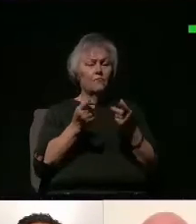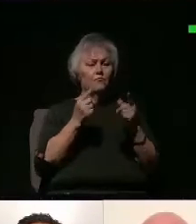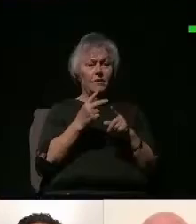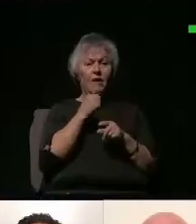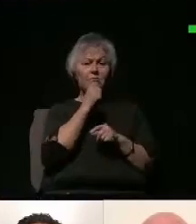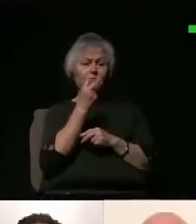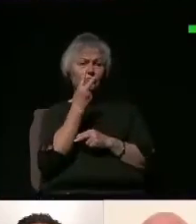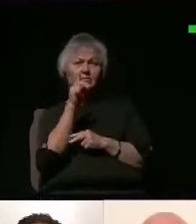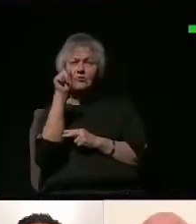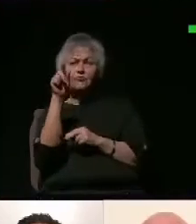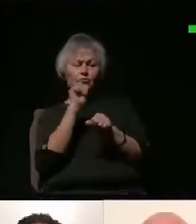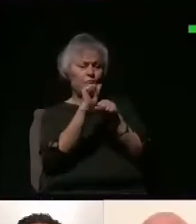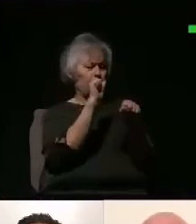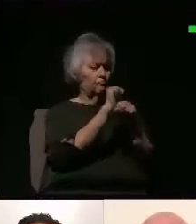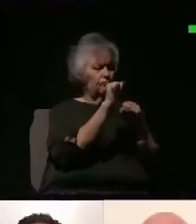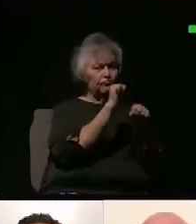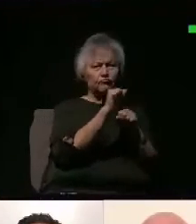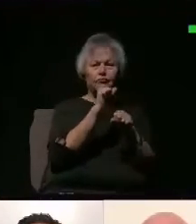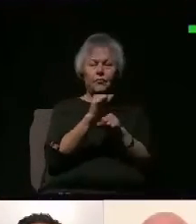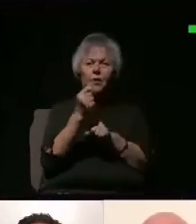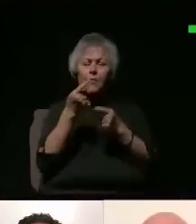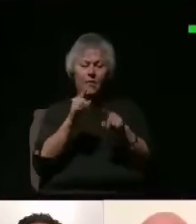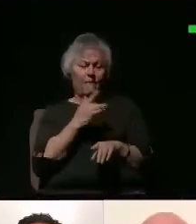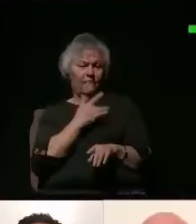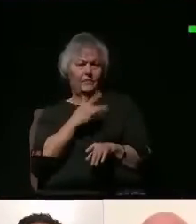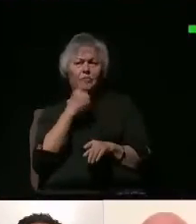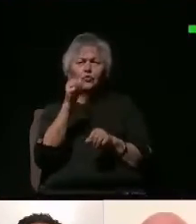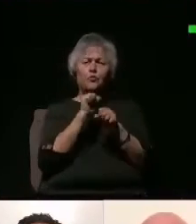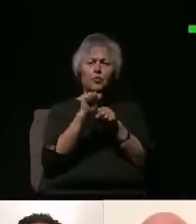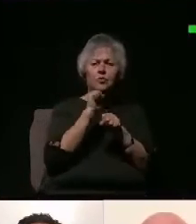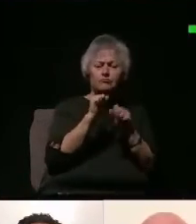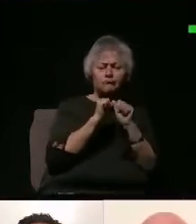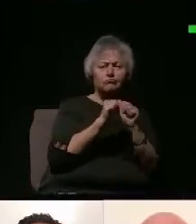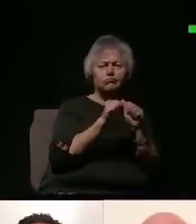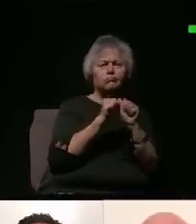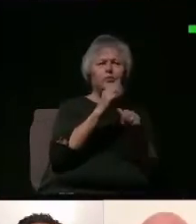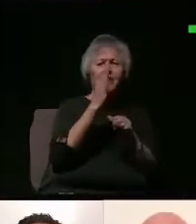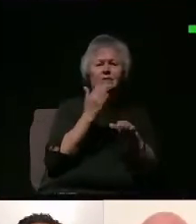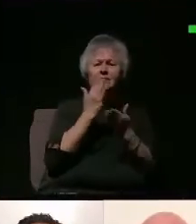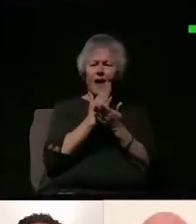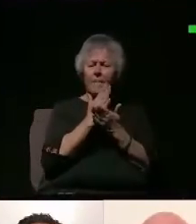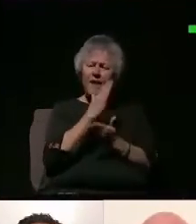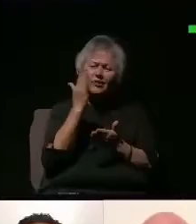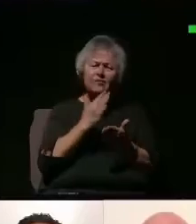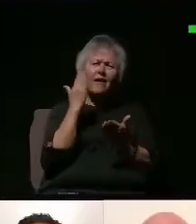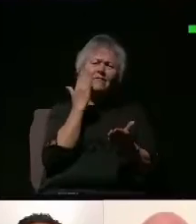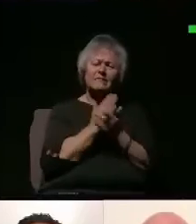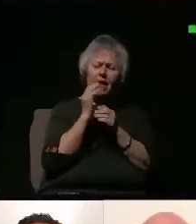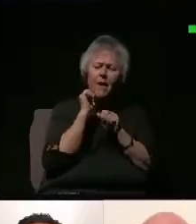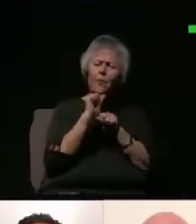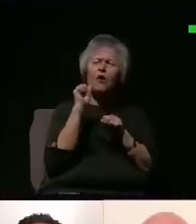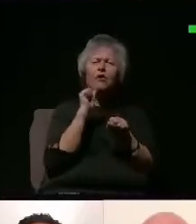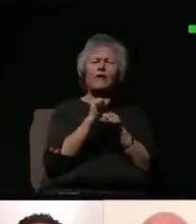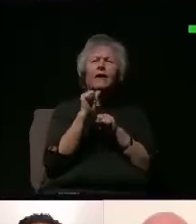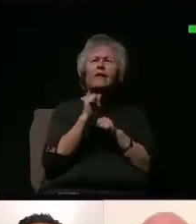don't see it, you're working. Even when I don't feel it, you're working. You never